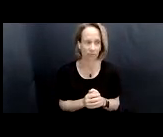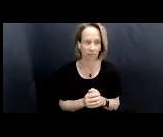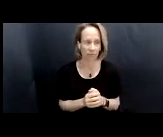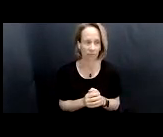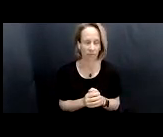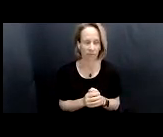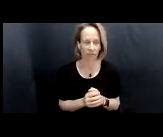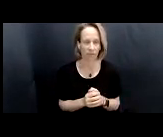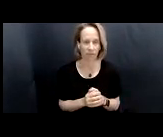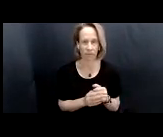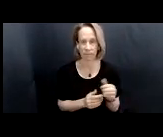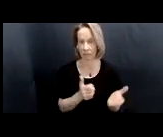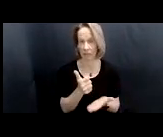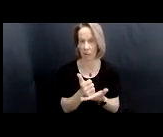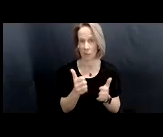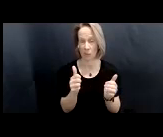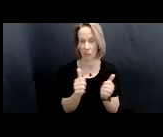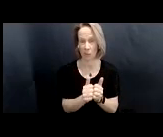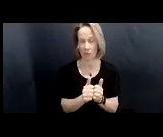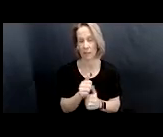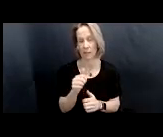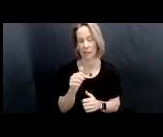help with orders of protection.